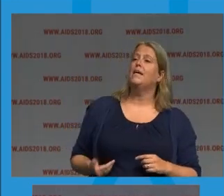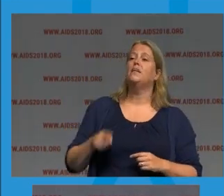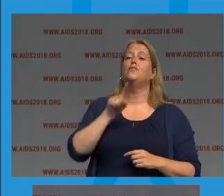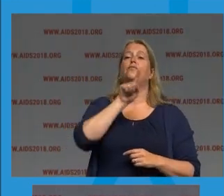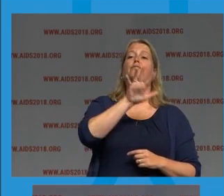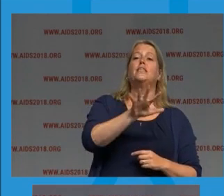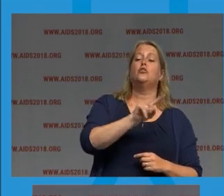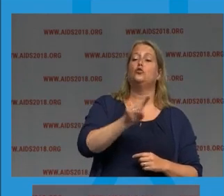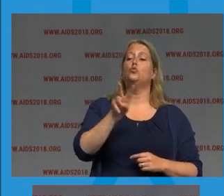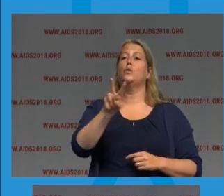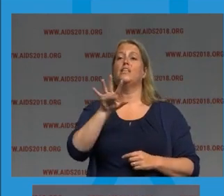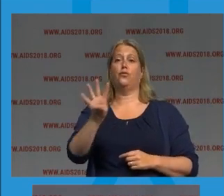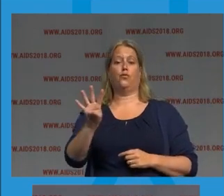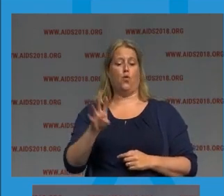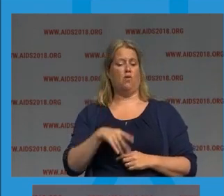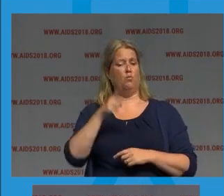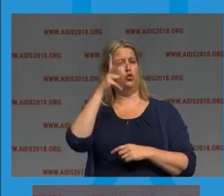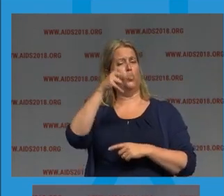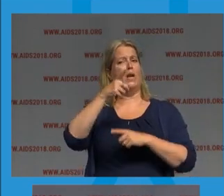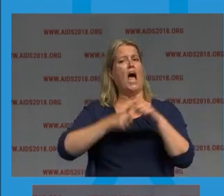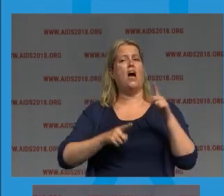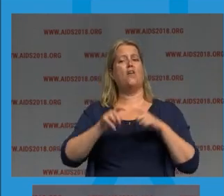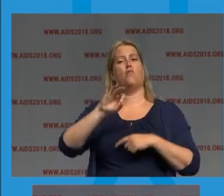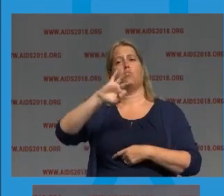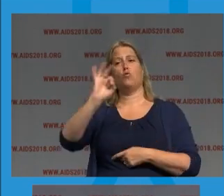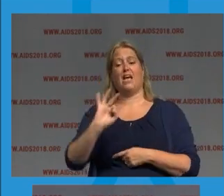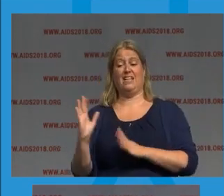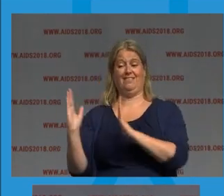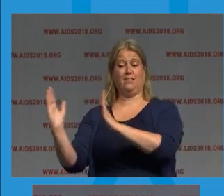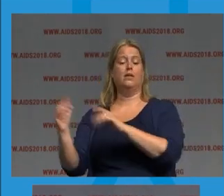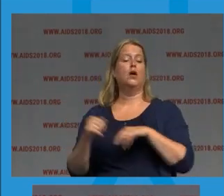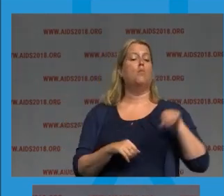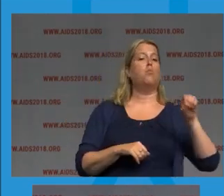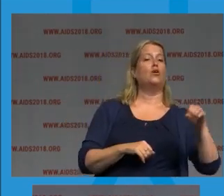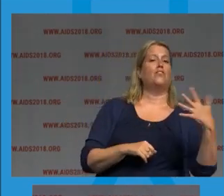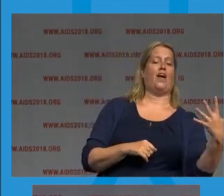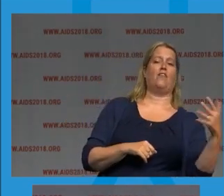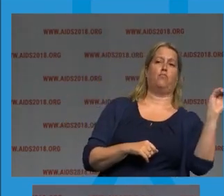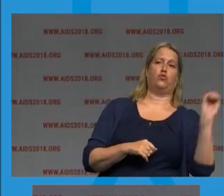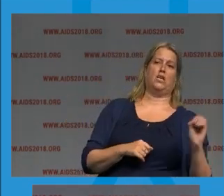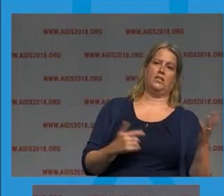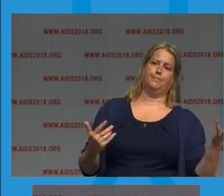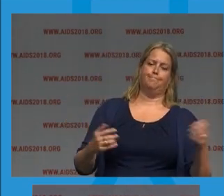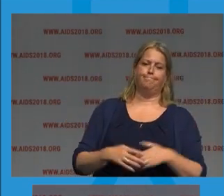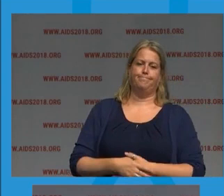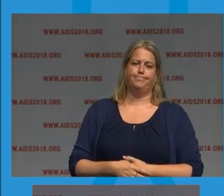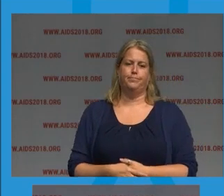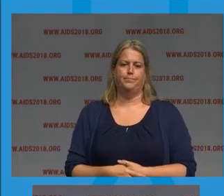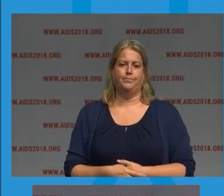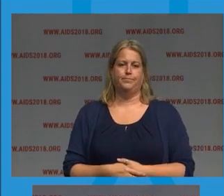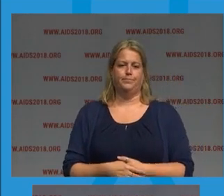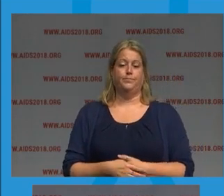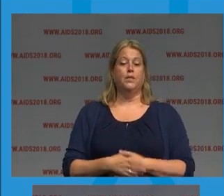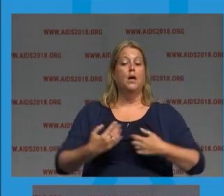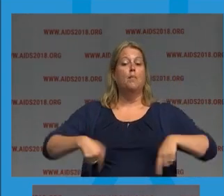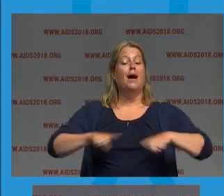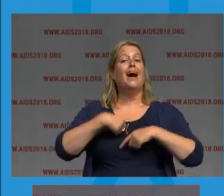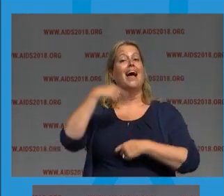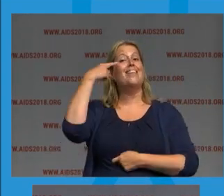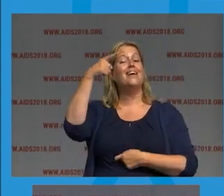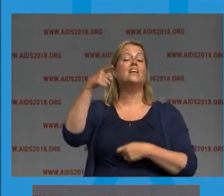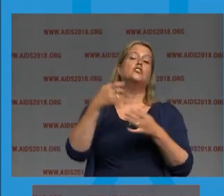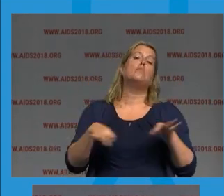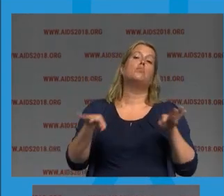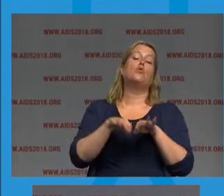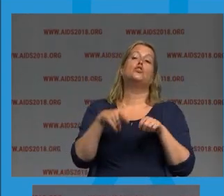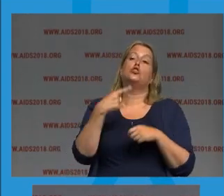24 of about 2.5% compared to about 0.5% among their male counterparts. But I think it's also important to say